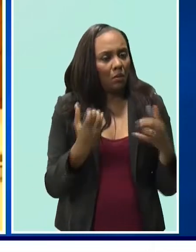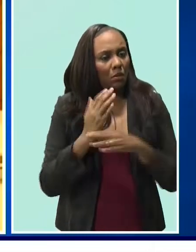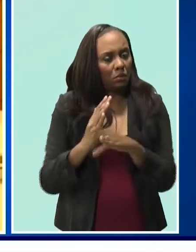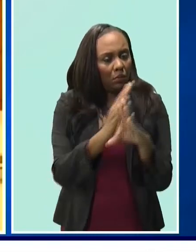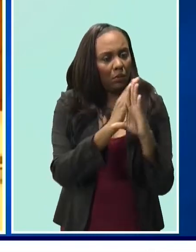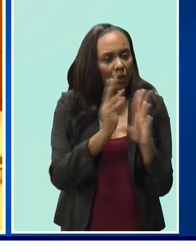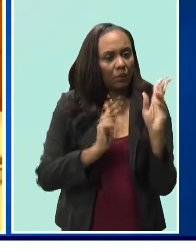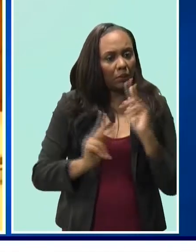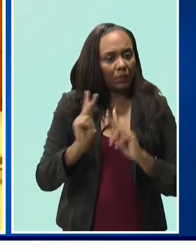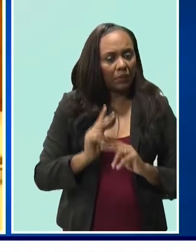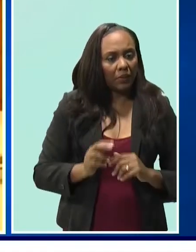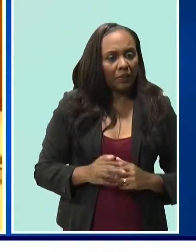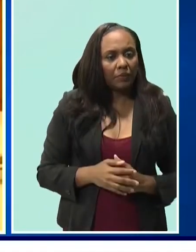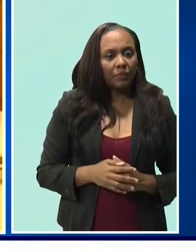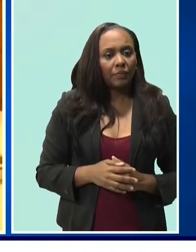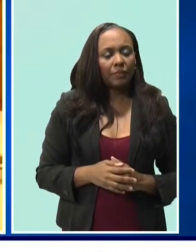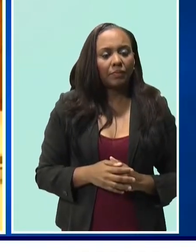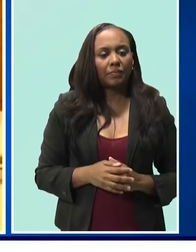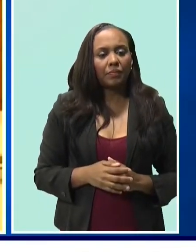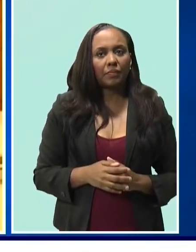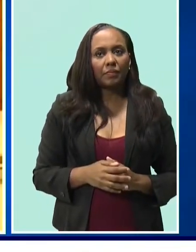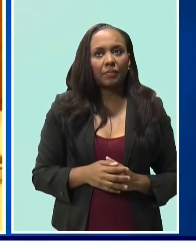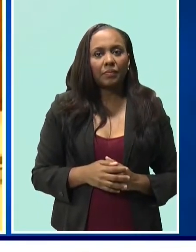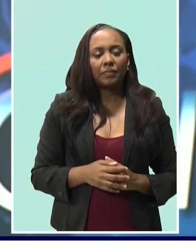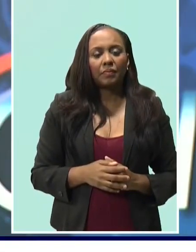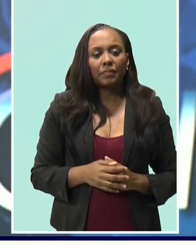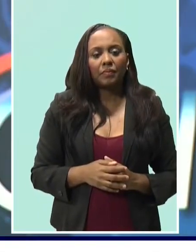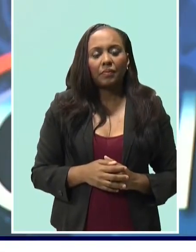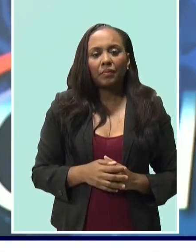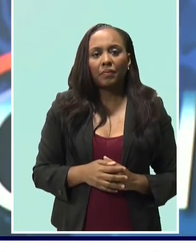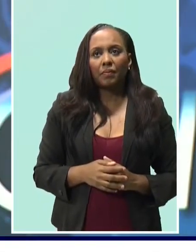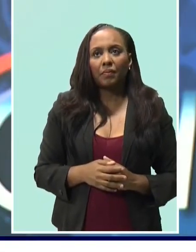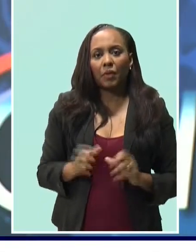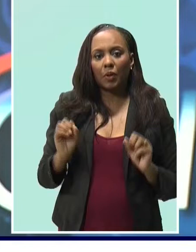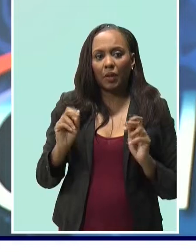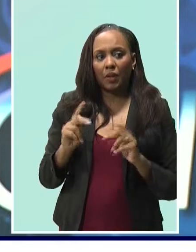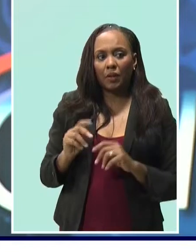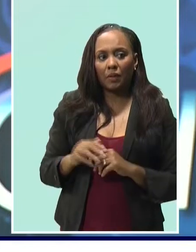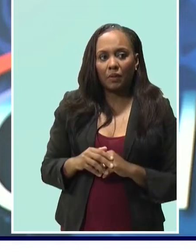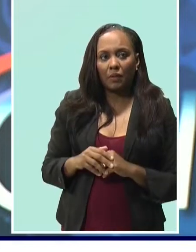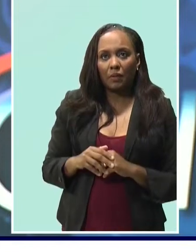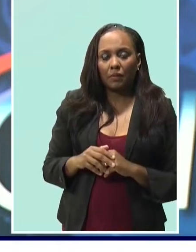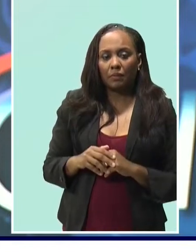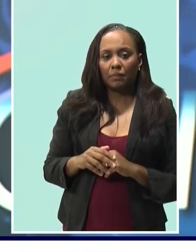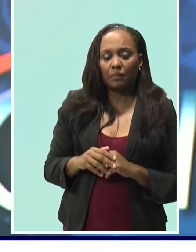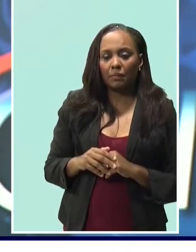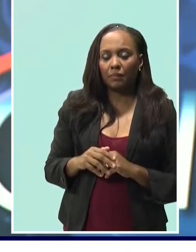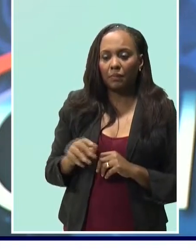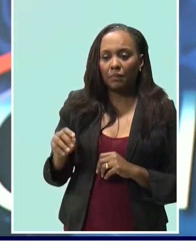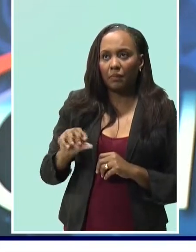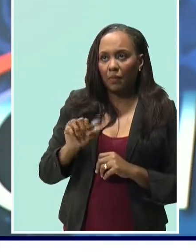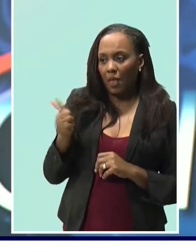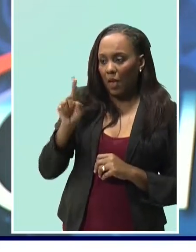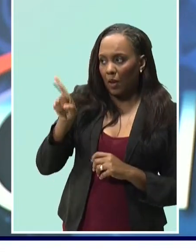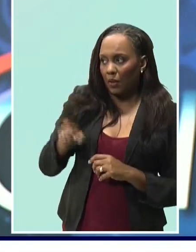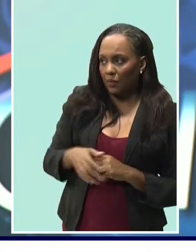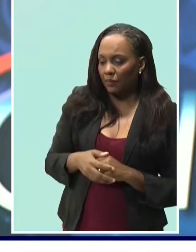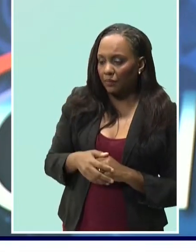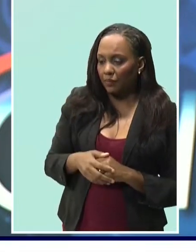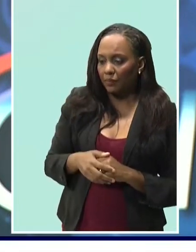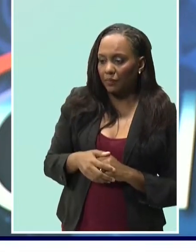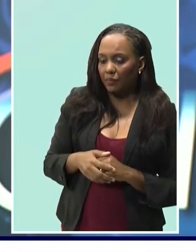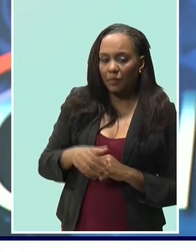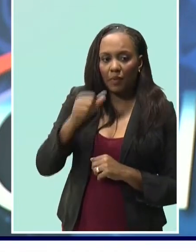protected. Okay, and the other question I have for you is that yesterday, I know the stats said that we had 45